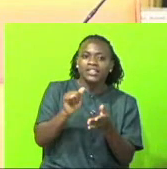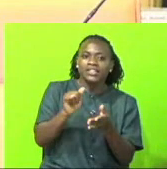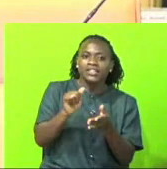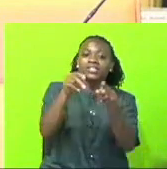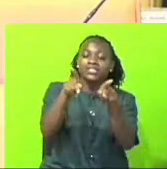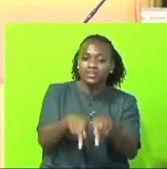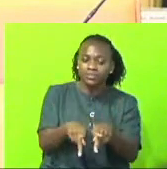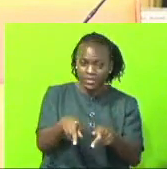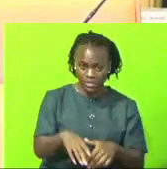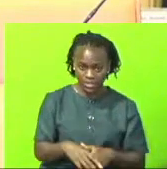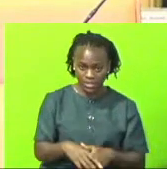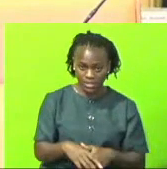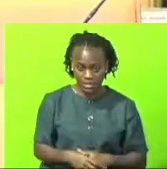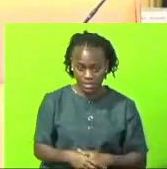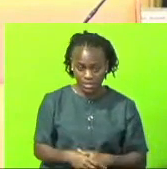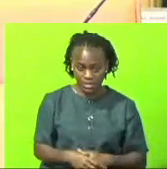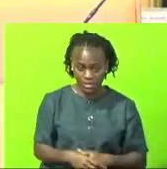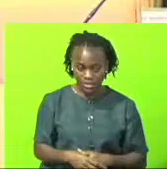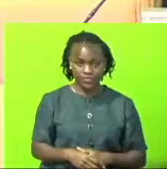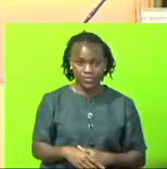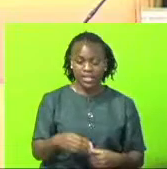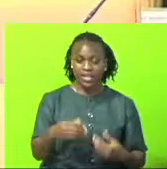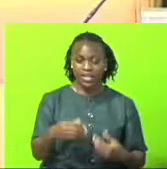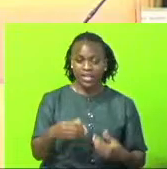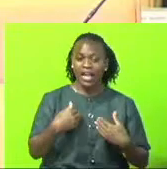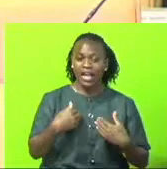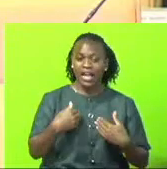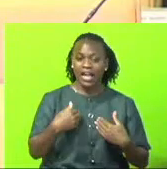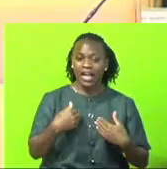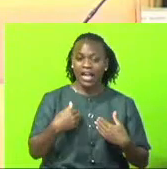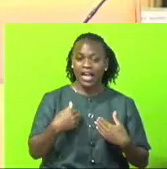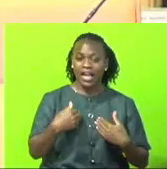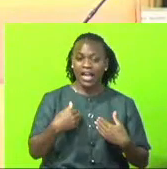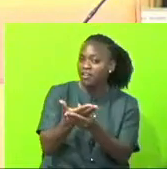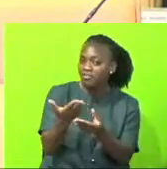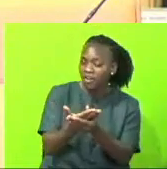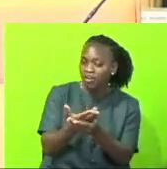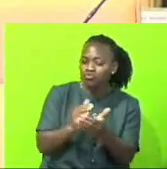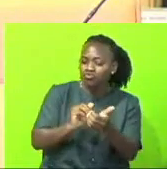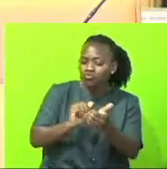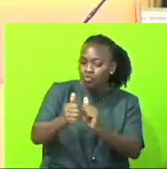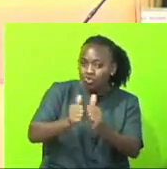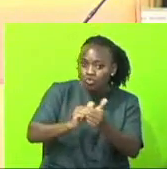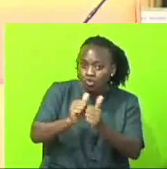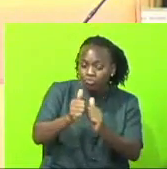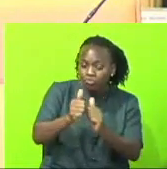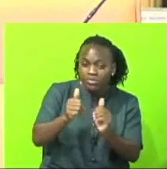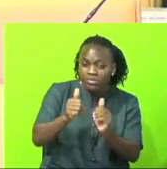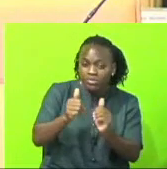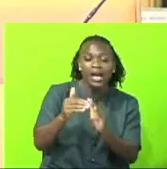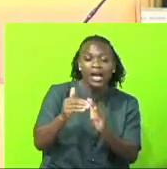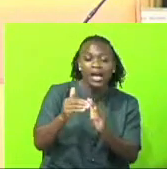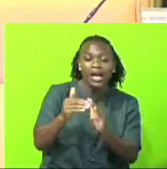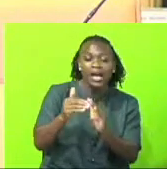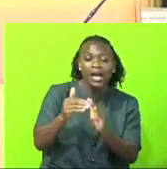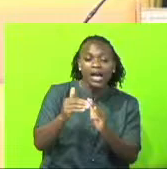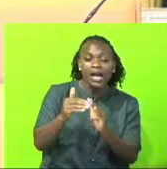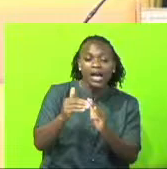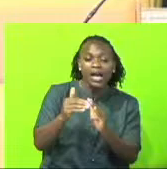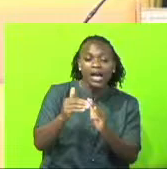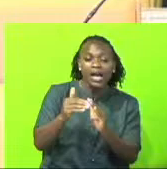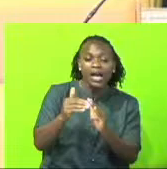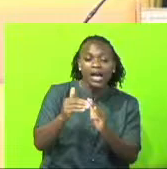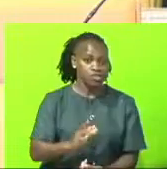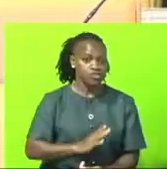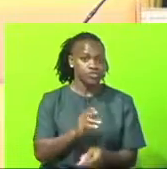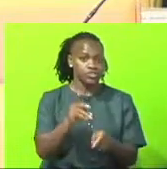candidate and has filed papers to compete against the party and its official candidates